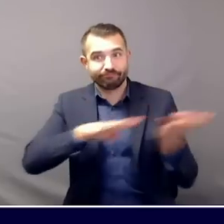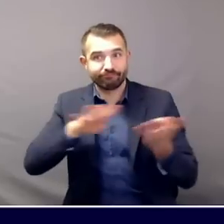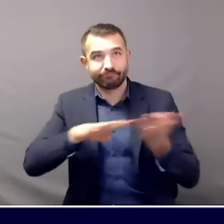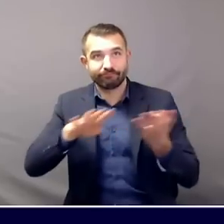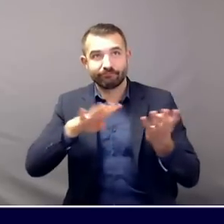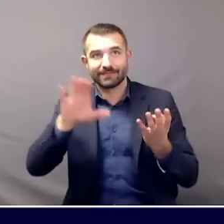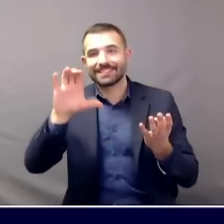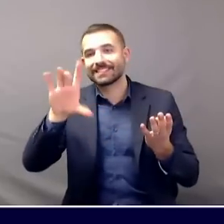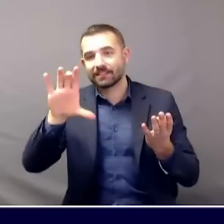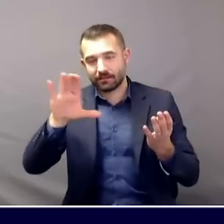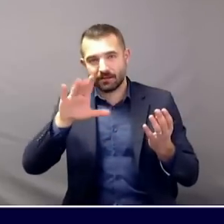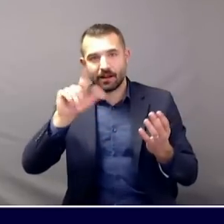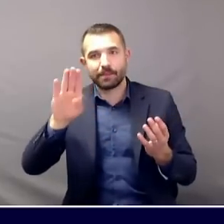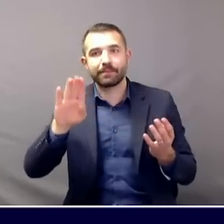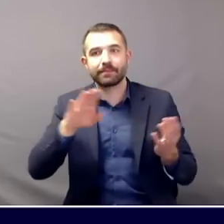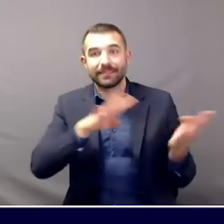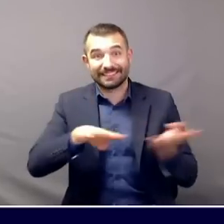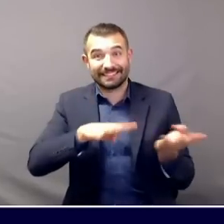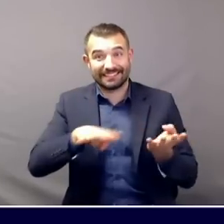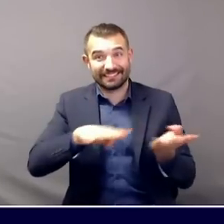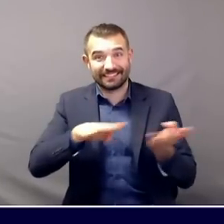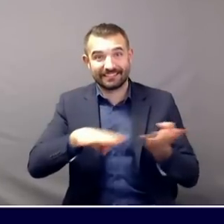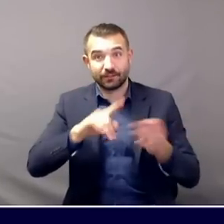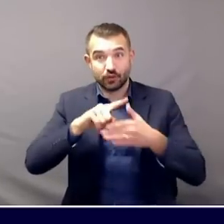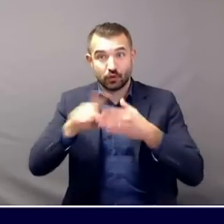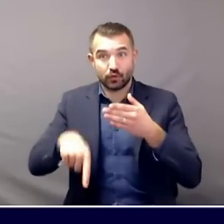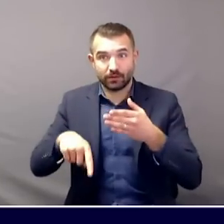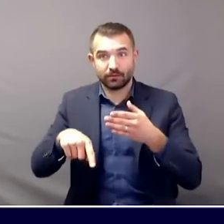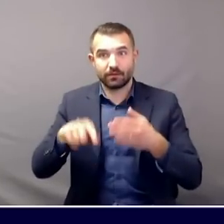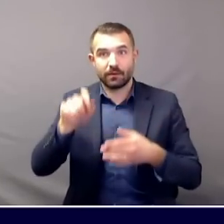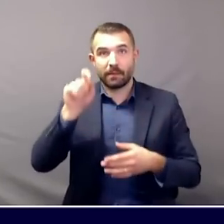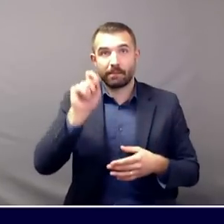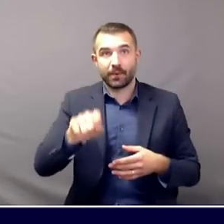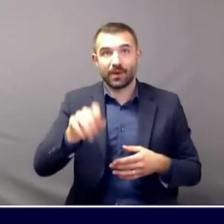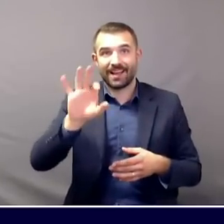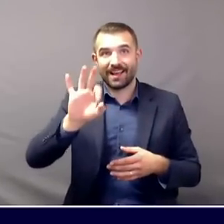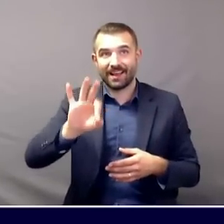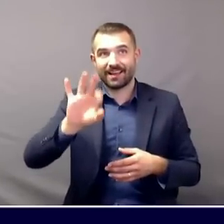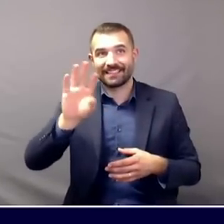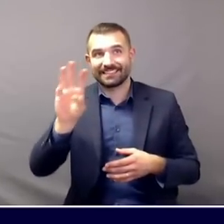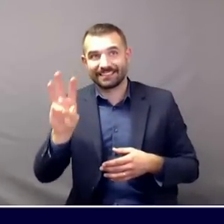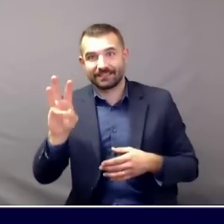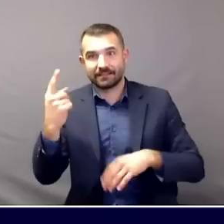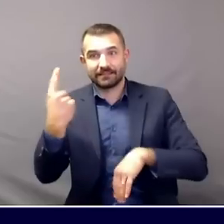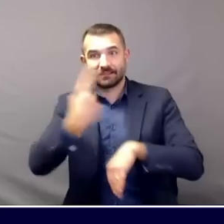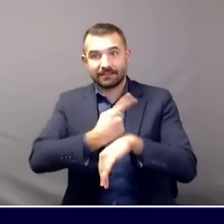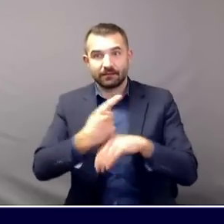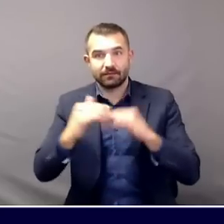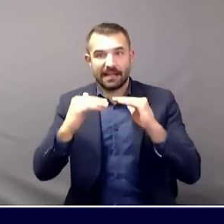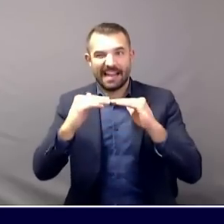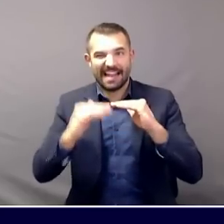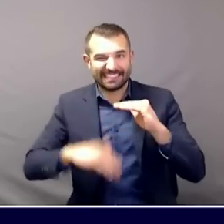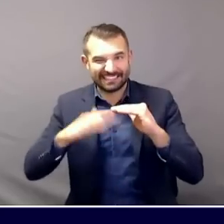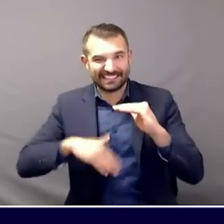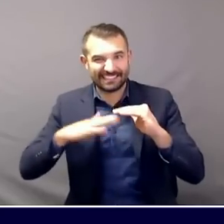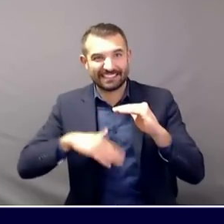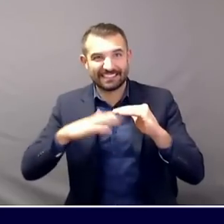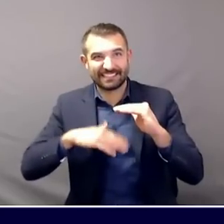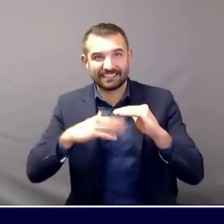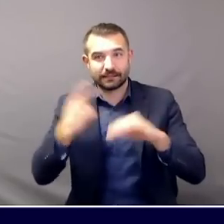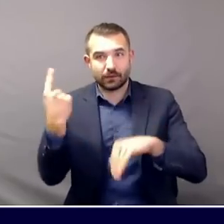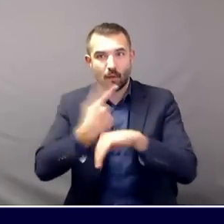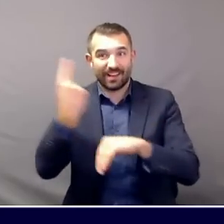it's 0.96 days. So it's about a day between the time a specimen comes in and the time that it's reported